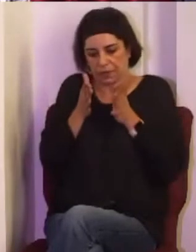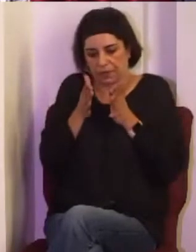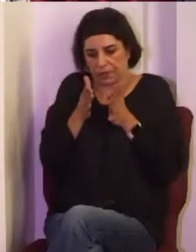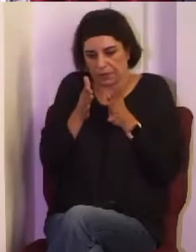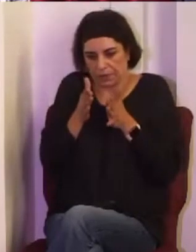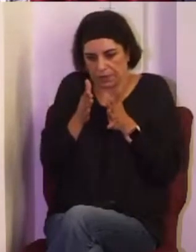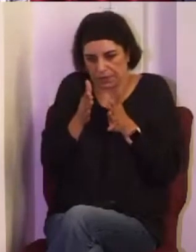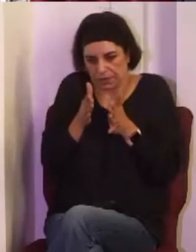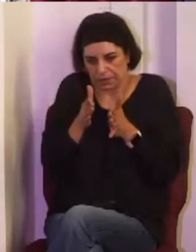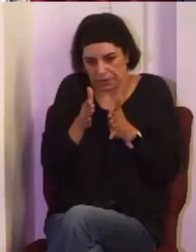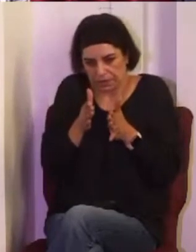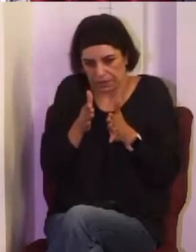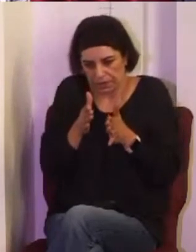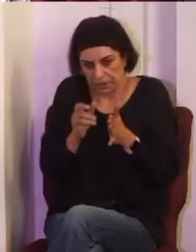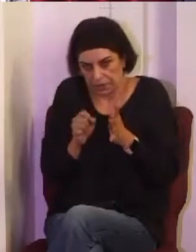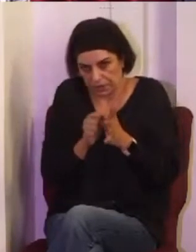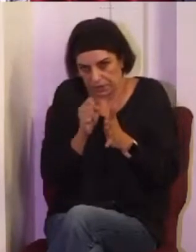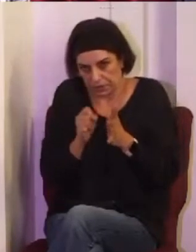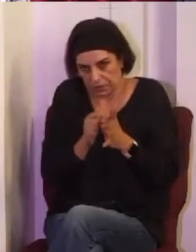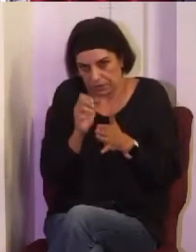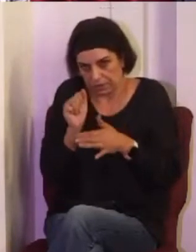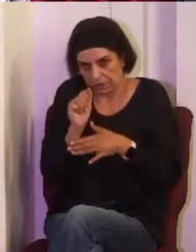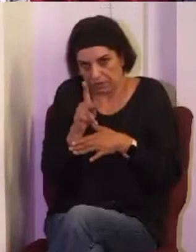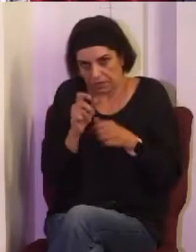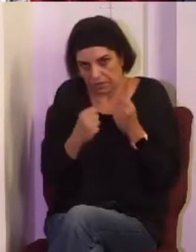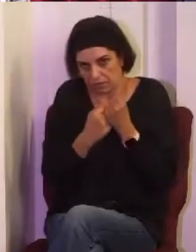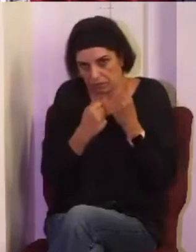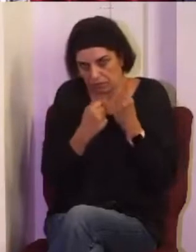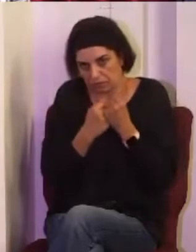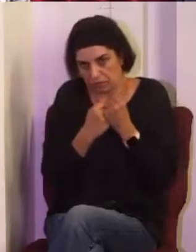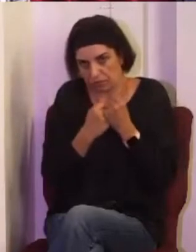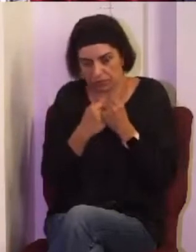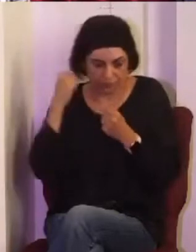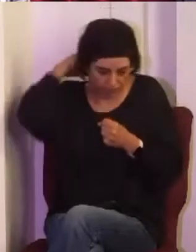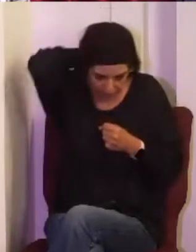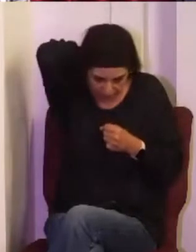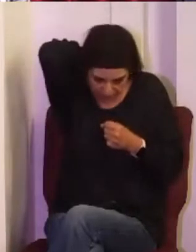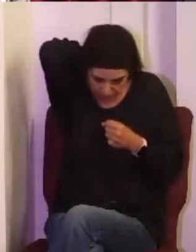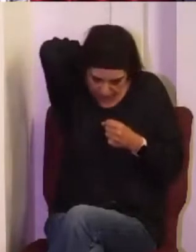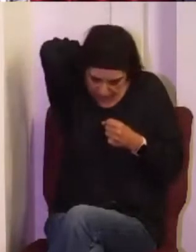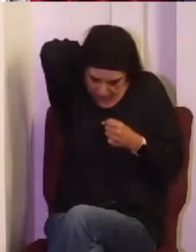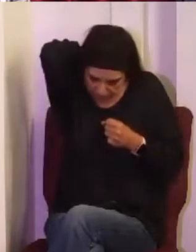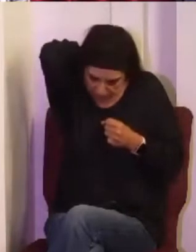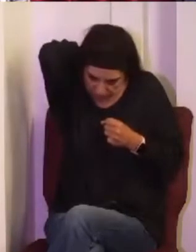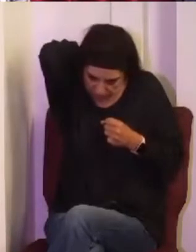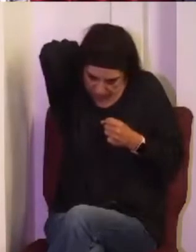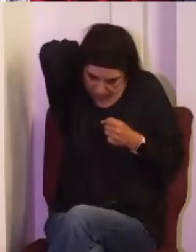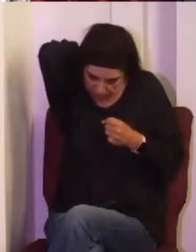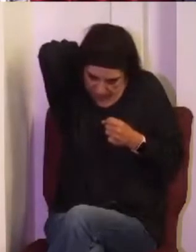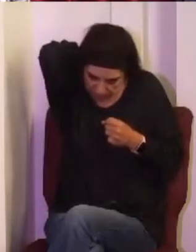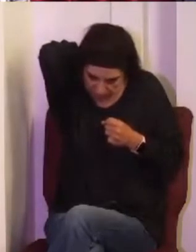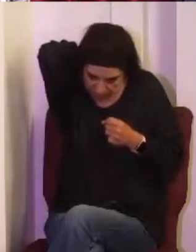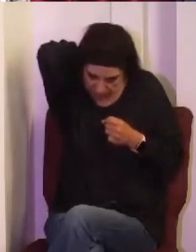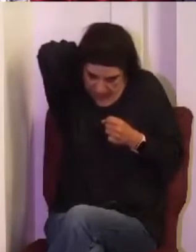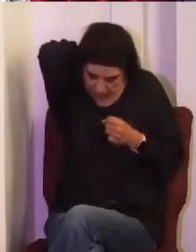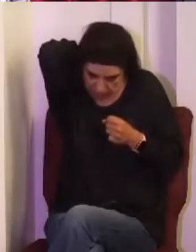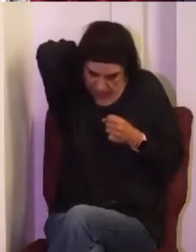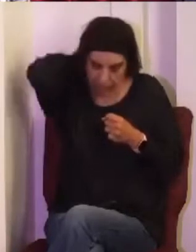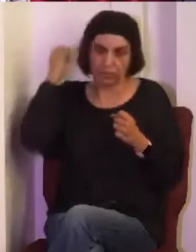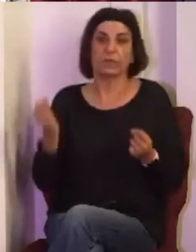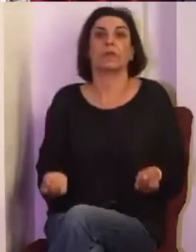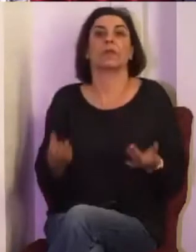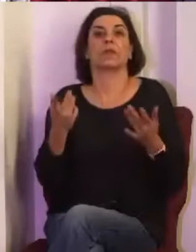way? And they had scripture to back that up. How many of us as LGBTQ people have wanted